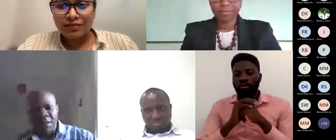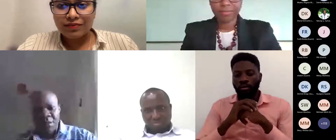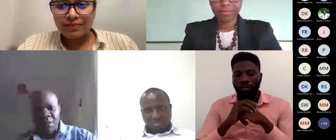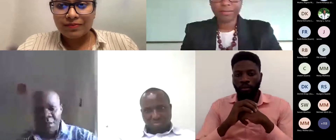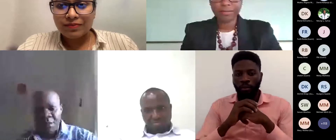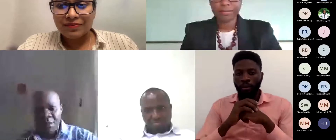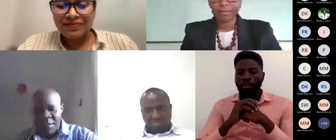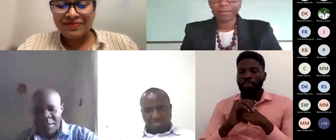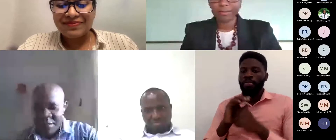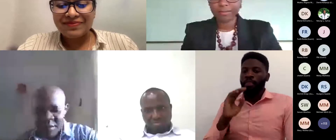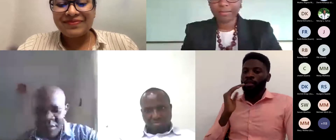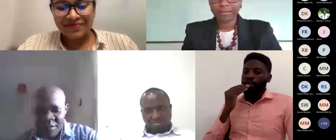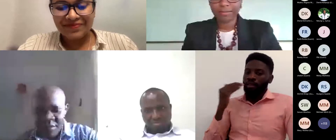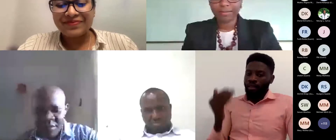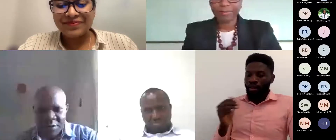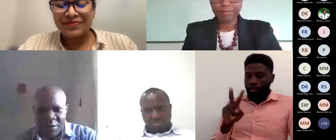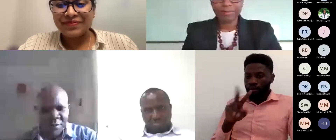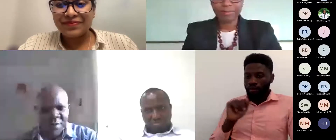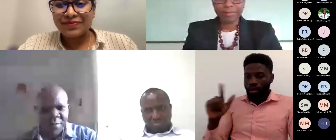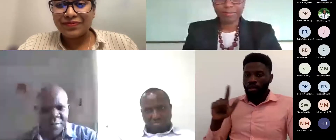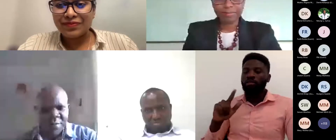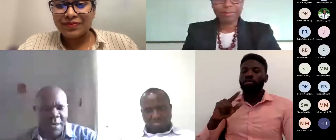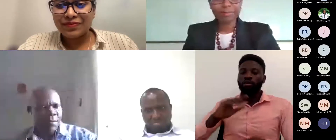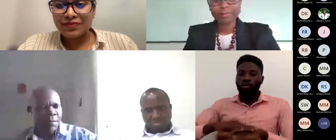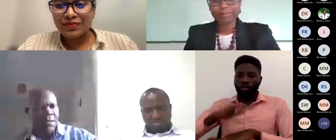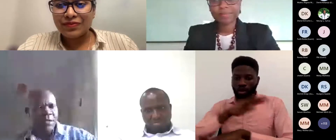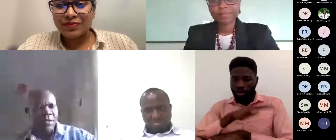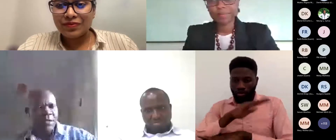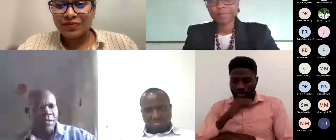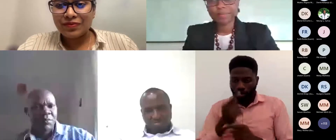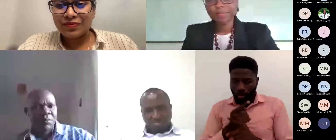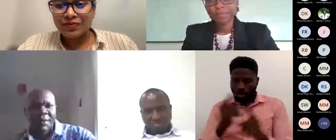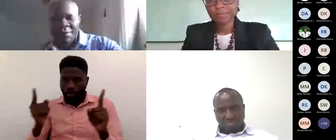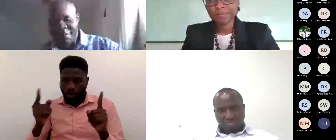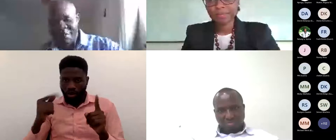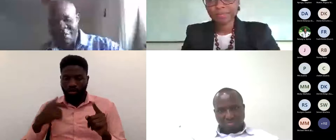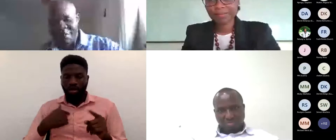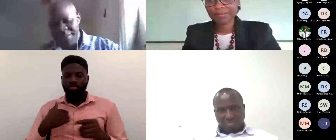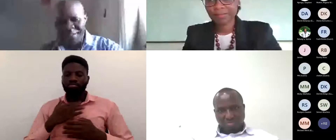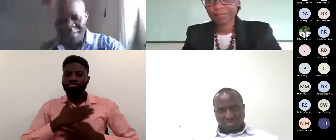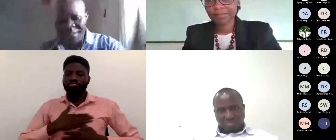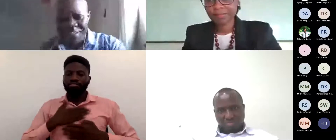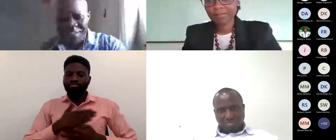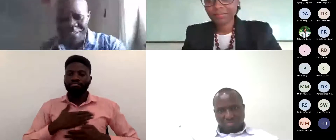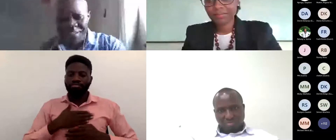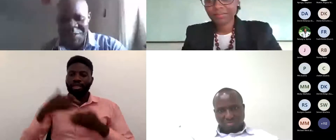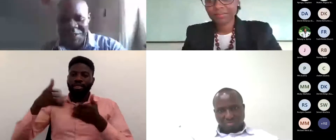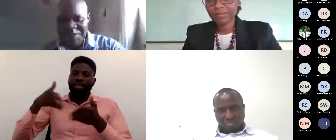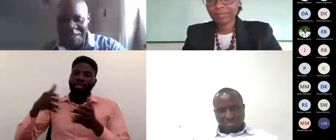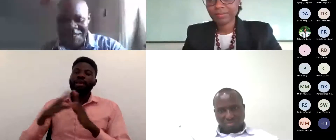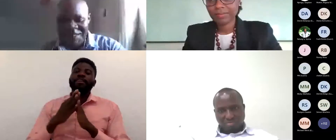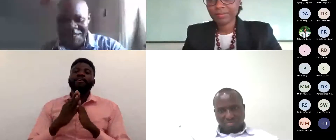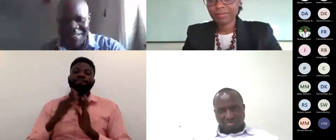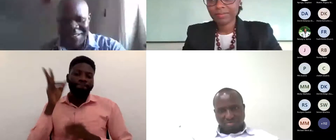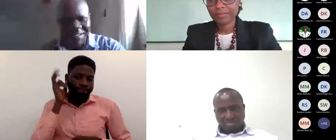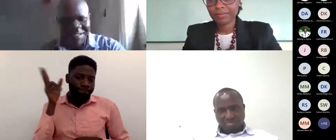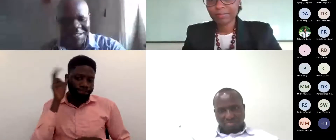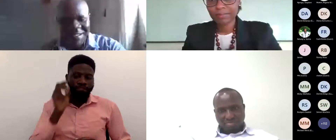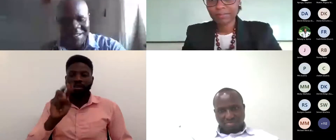Thanks, Val, and good evening, good afternoon, everybody. It's a pleasure to be here, and just listening to